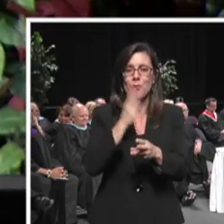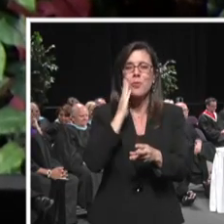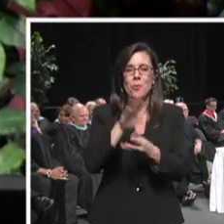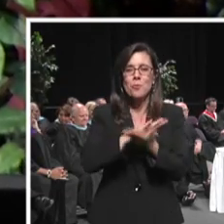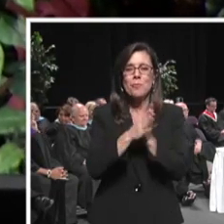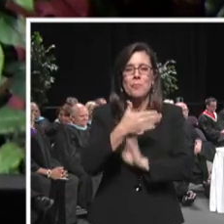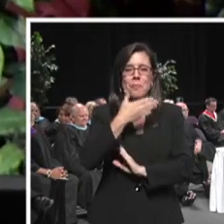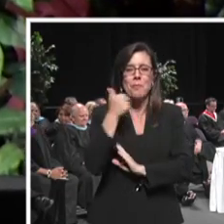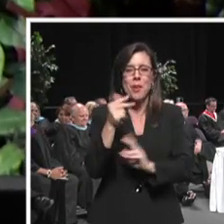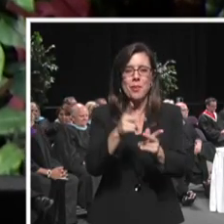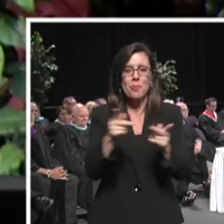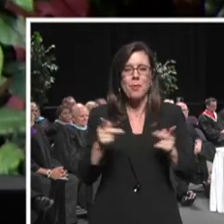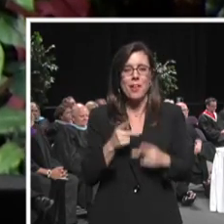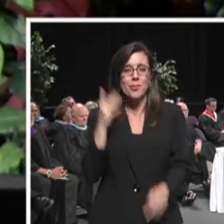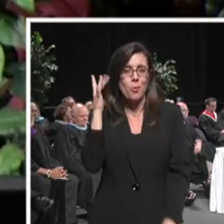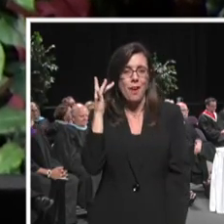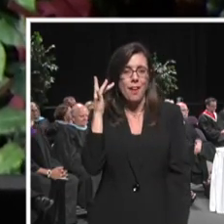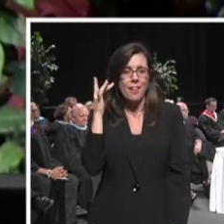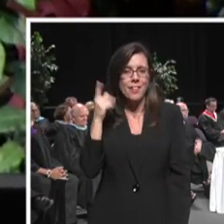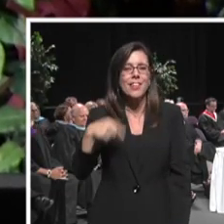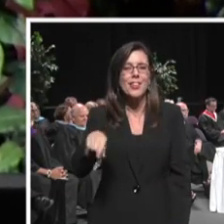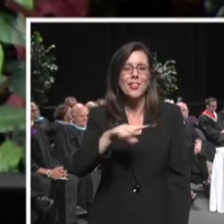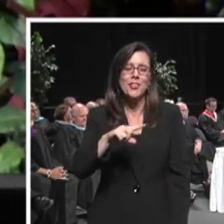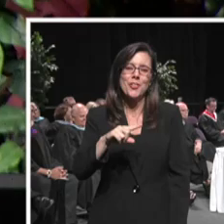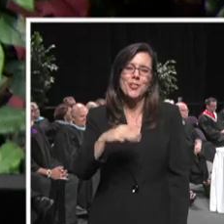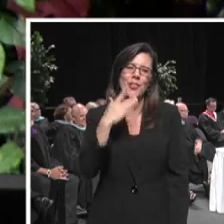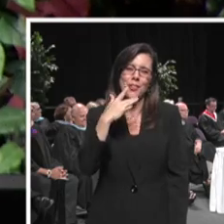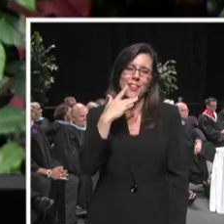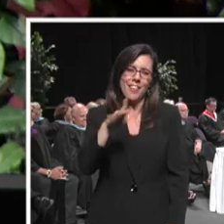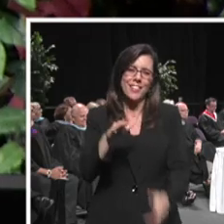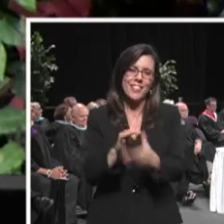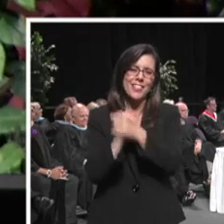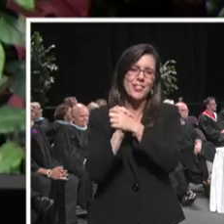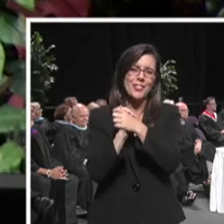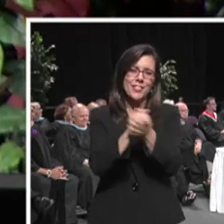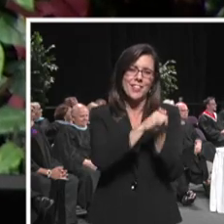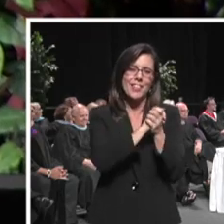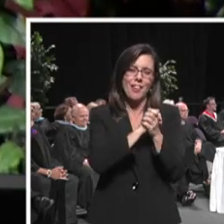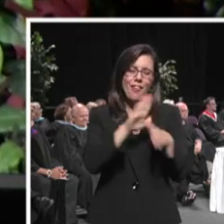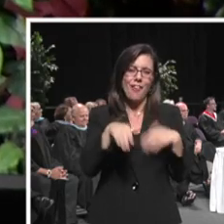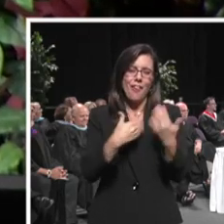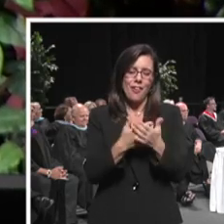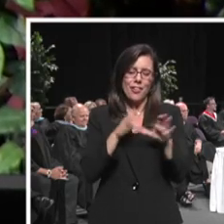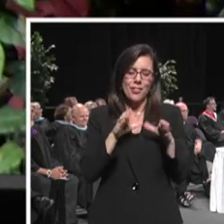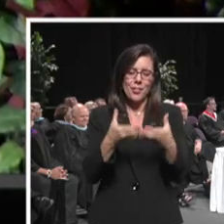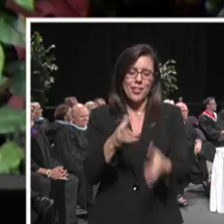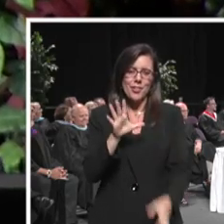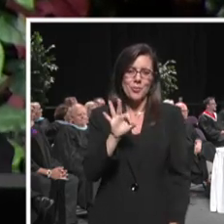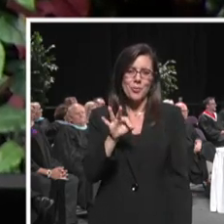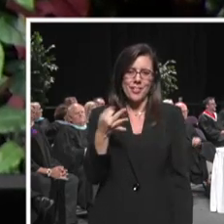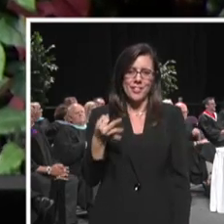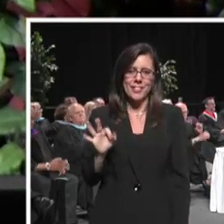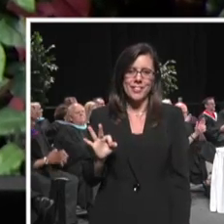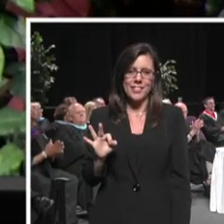place because of you. Best wishes and congratulations to our class of